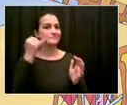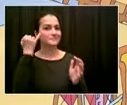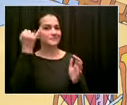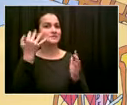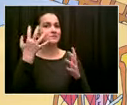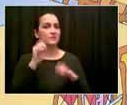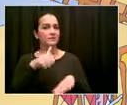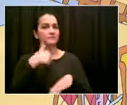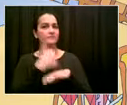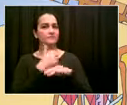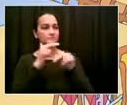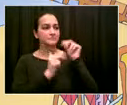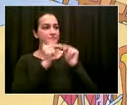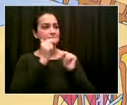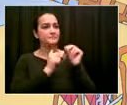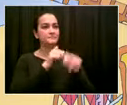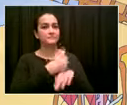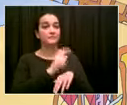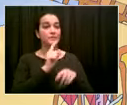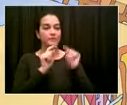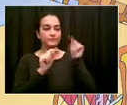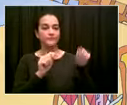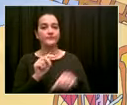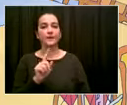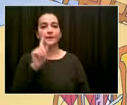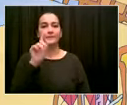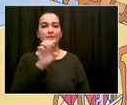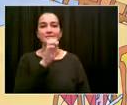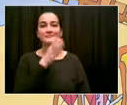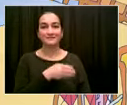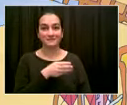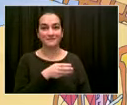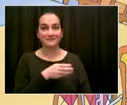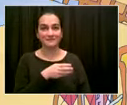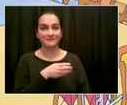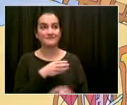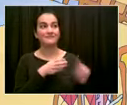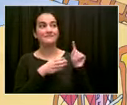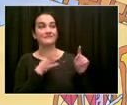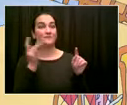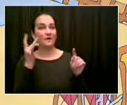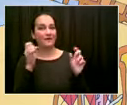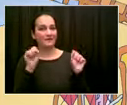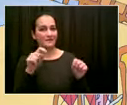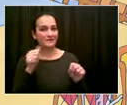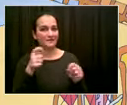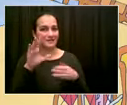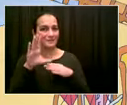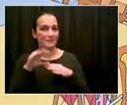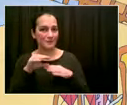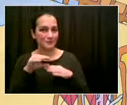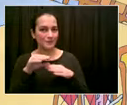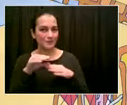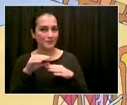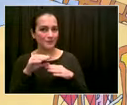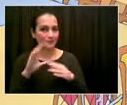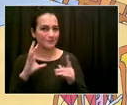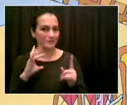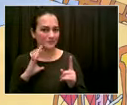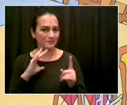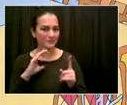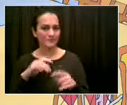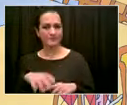Which site? What's that? Which site, Michael? The Blood Center. Oh, the Blood Center. Go ahead.